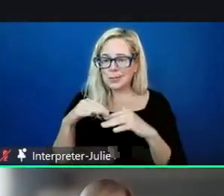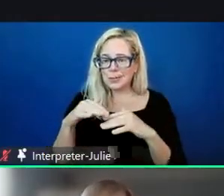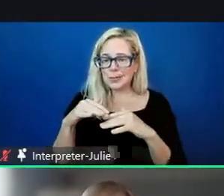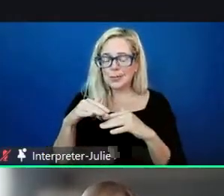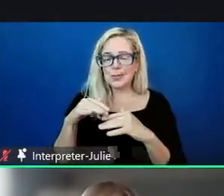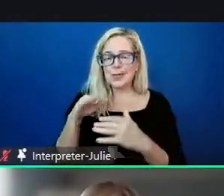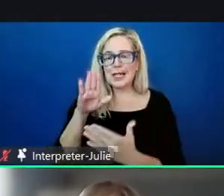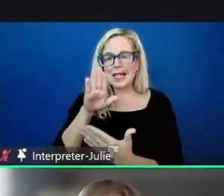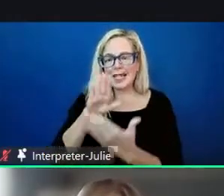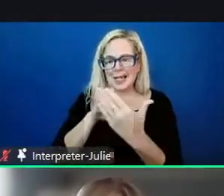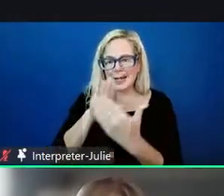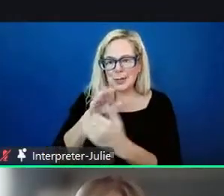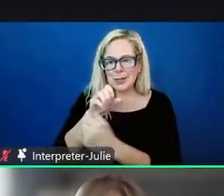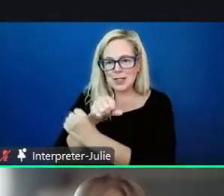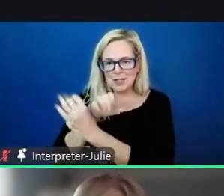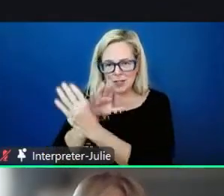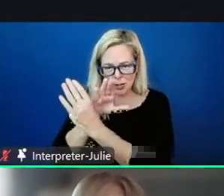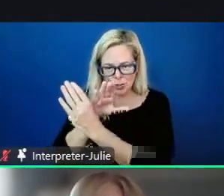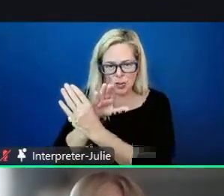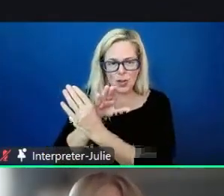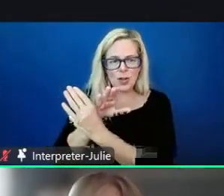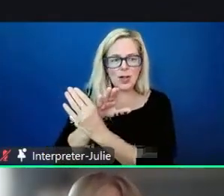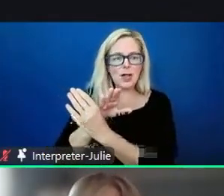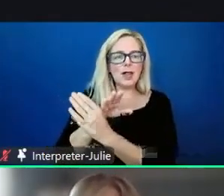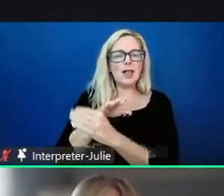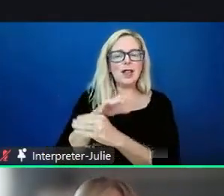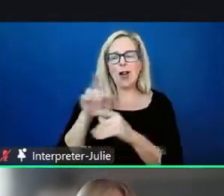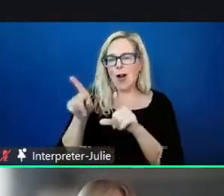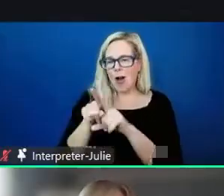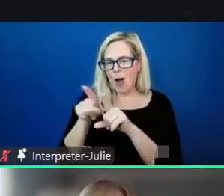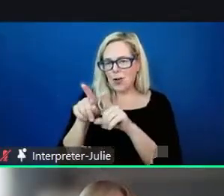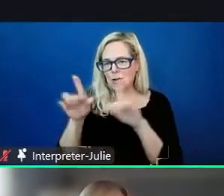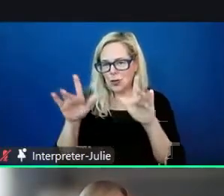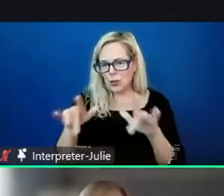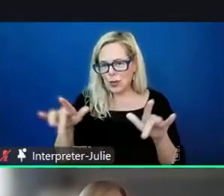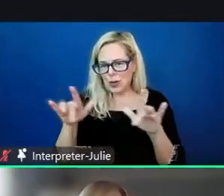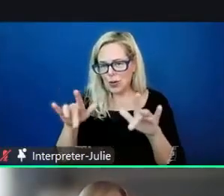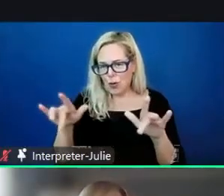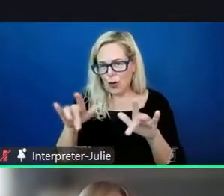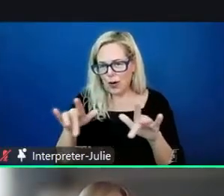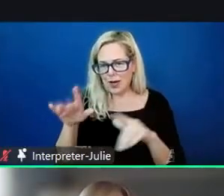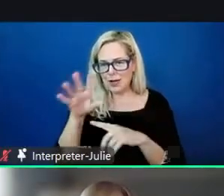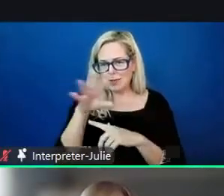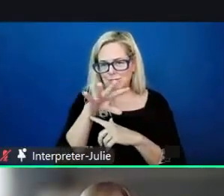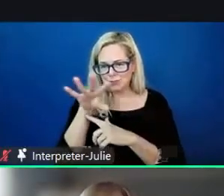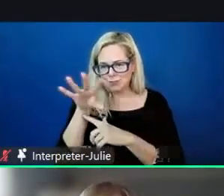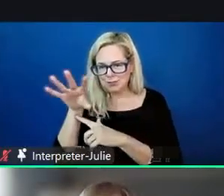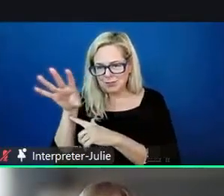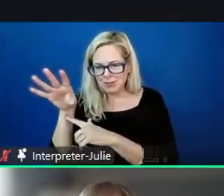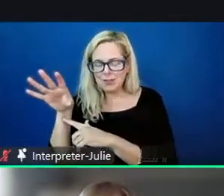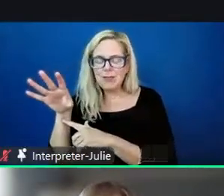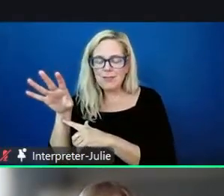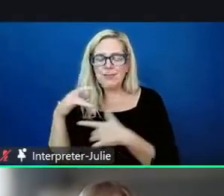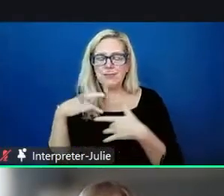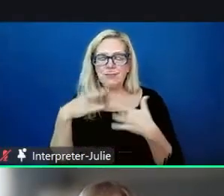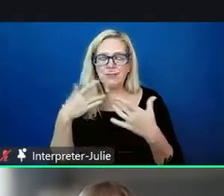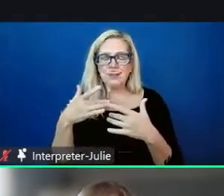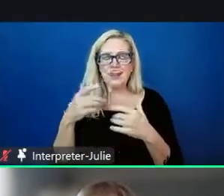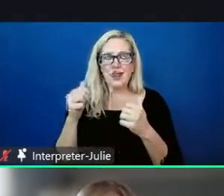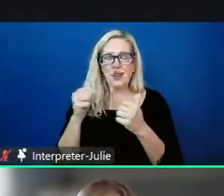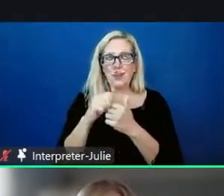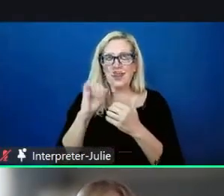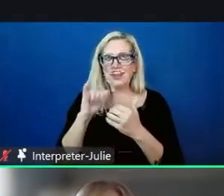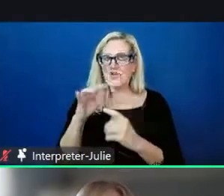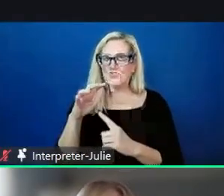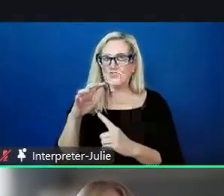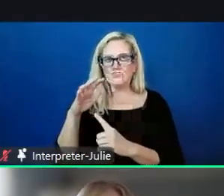And again, it is housed where people can see the recording. And we, through our signature events, really wanted to